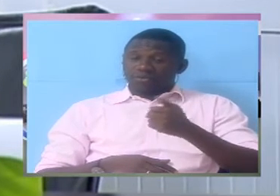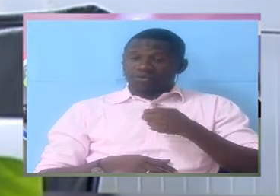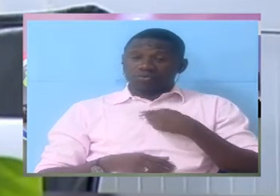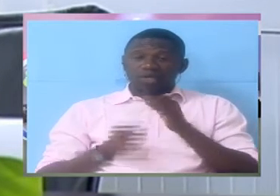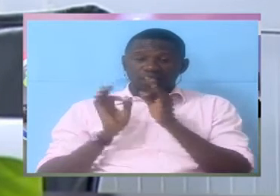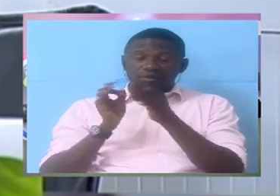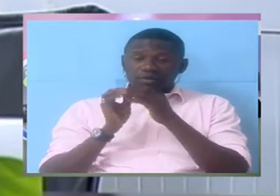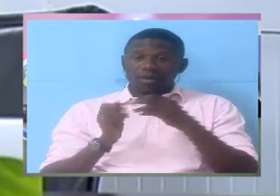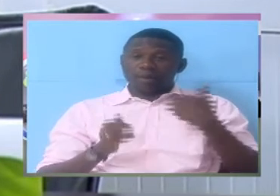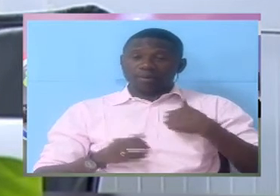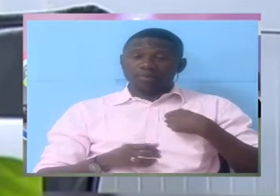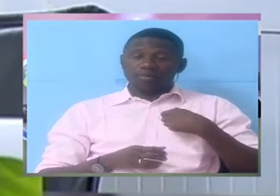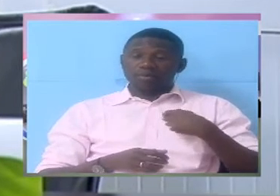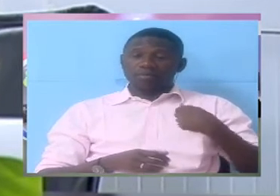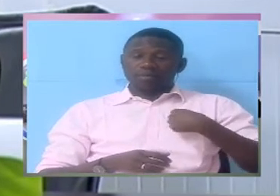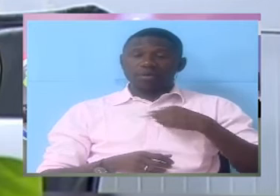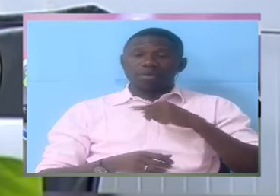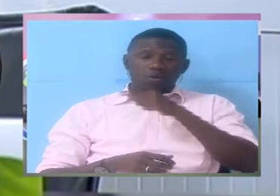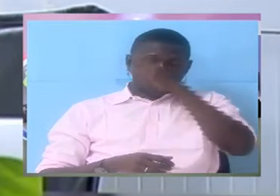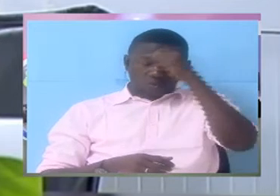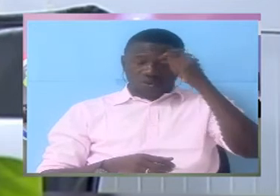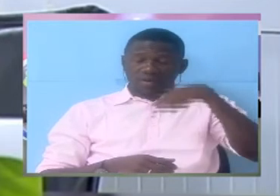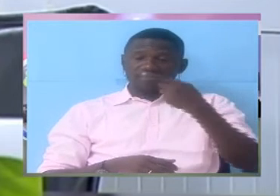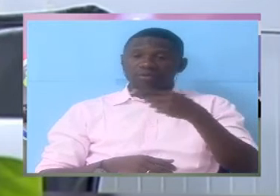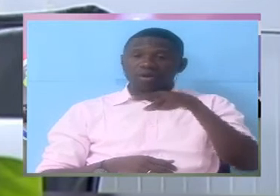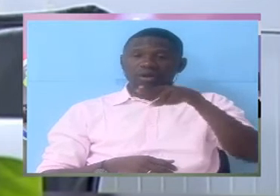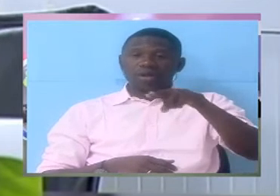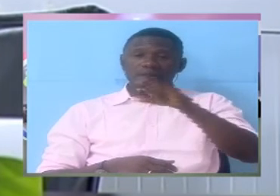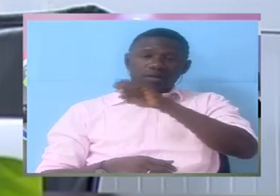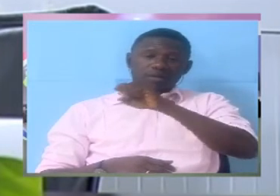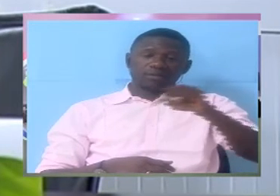people that I am working for NSS. If